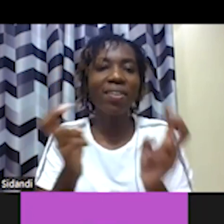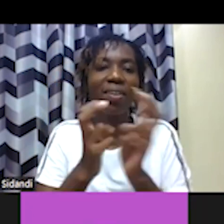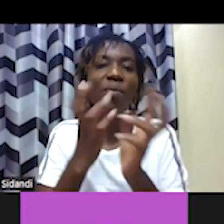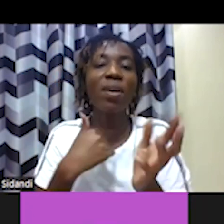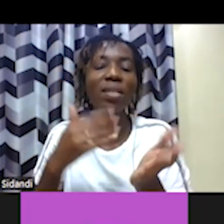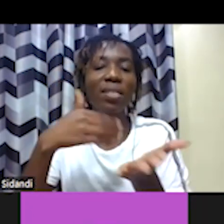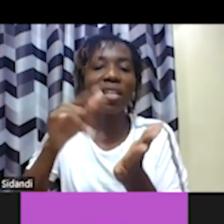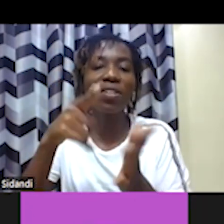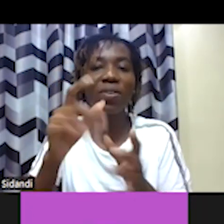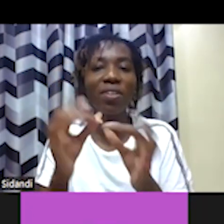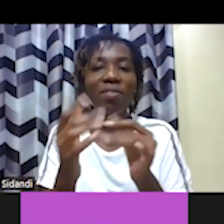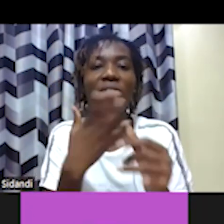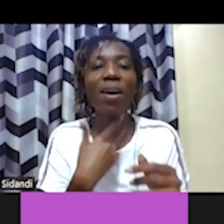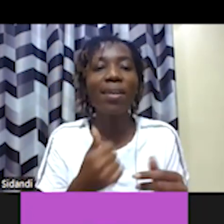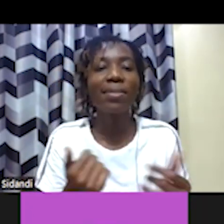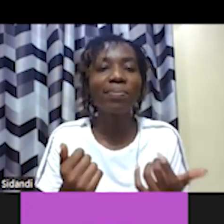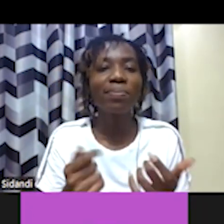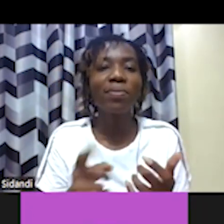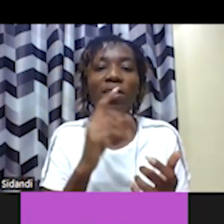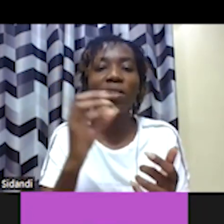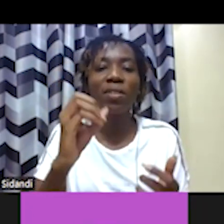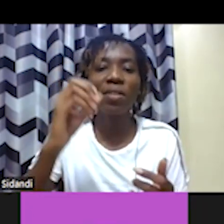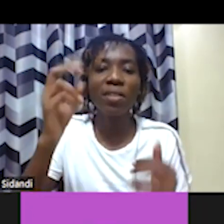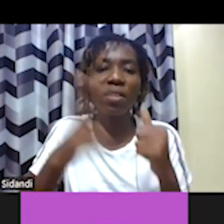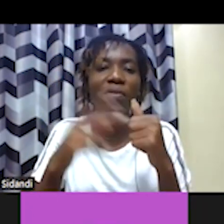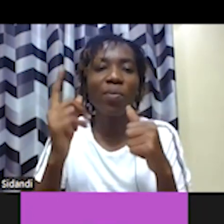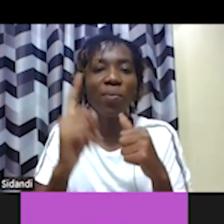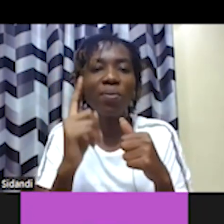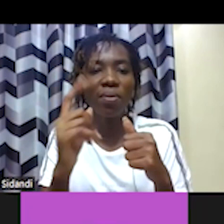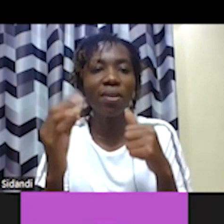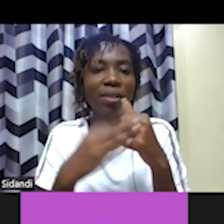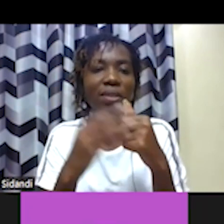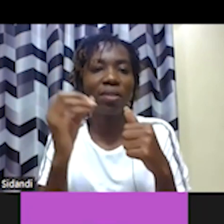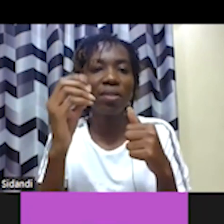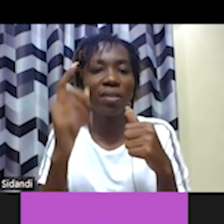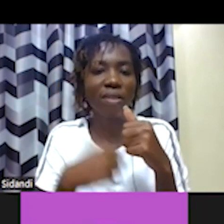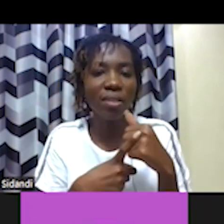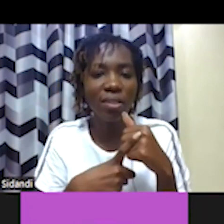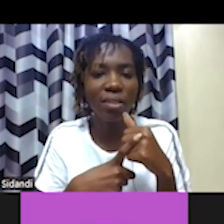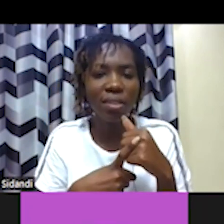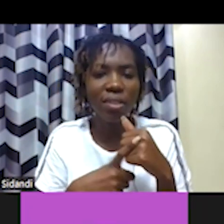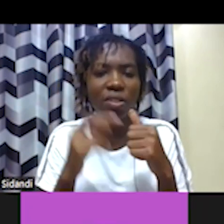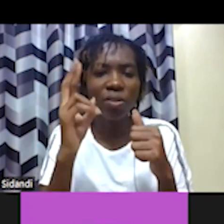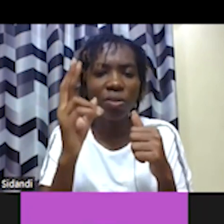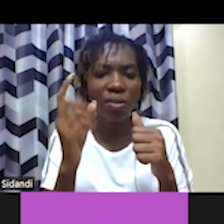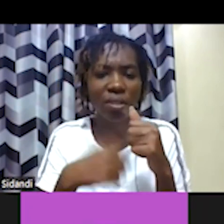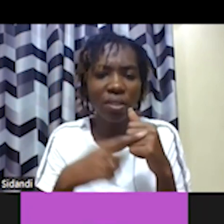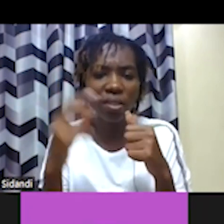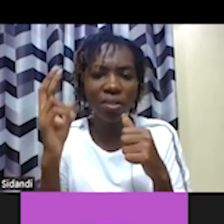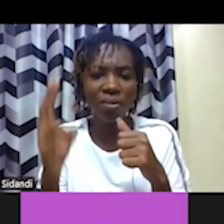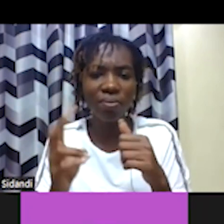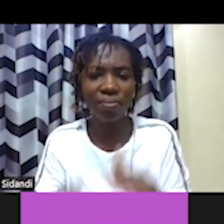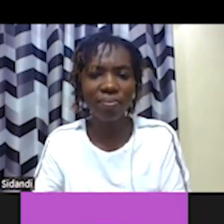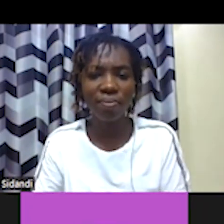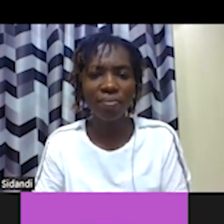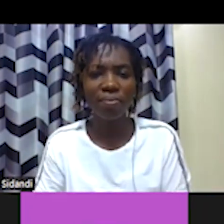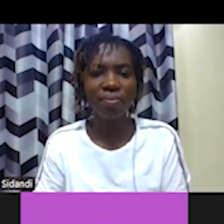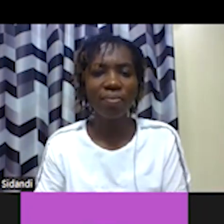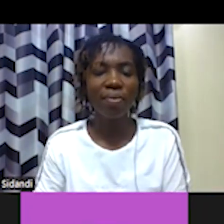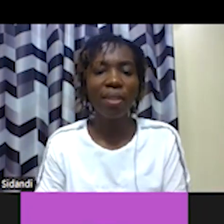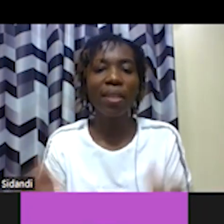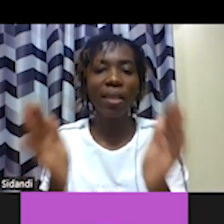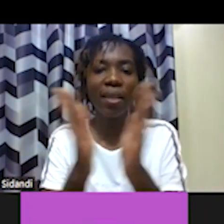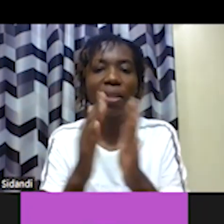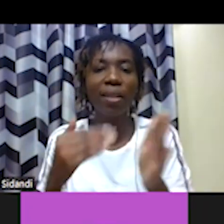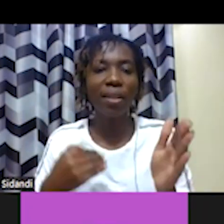want. But she has put there, it's 0711 806 262 806 262, and you can have her